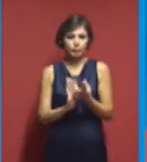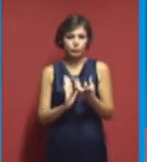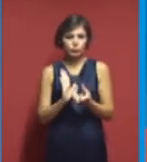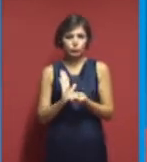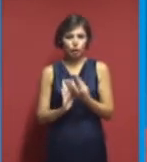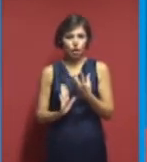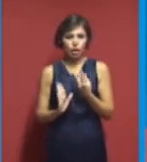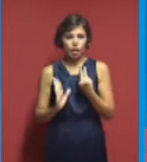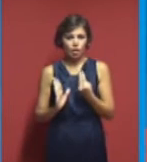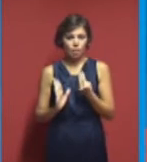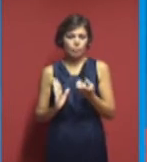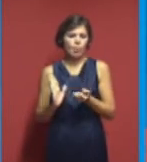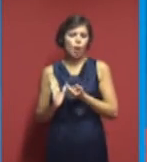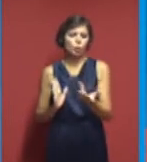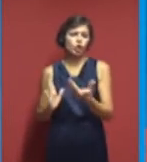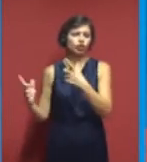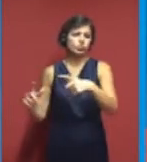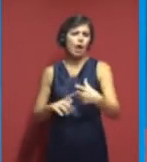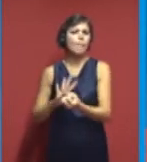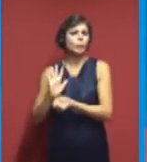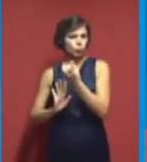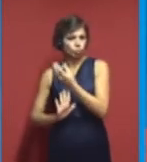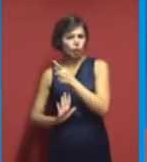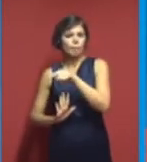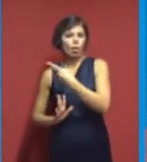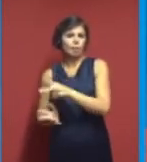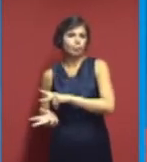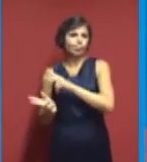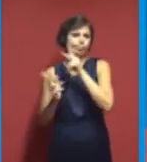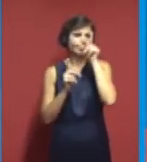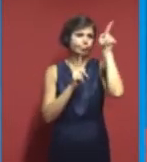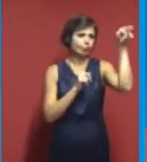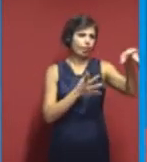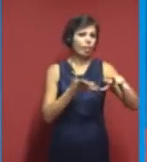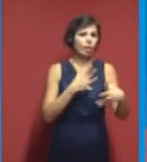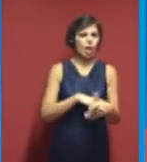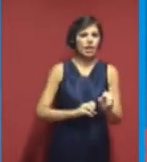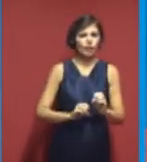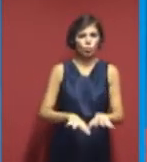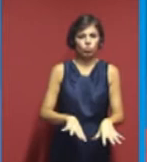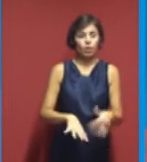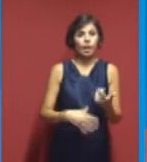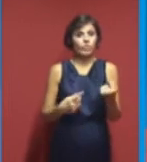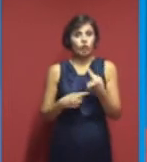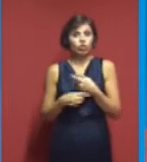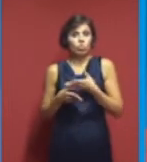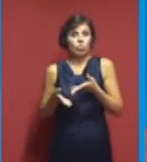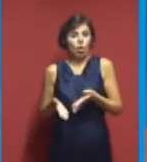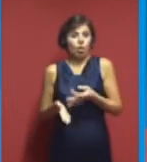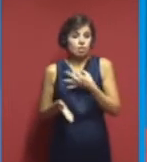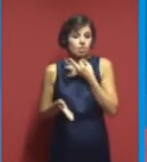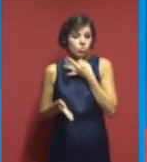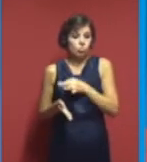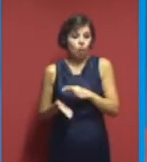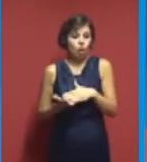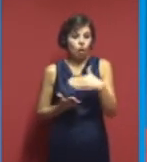trash, right? What happens if we move to a model of personal computation, internet, but actually distributed manufacturing? And this is a model